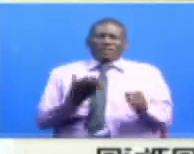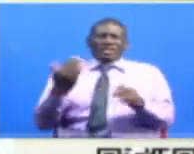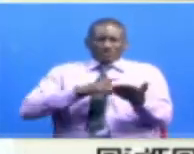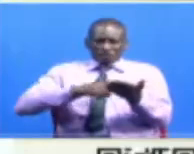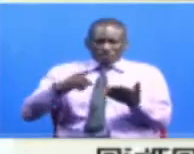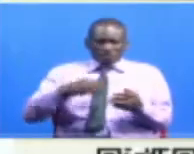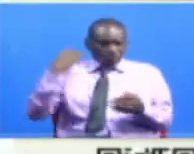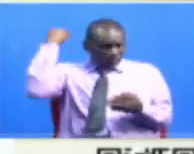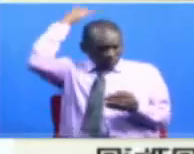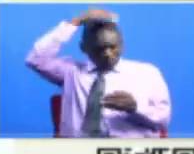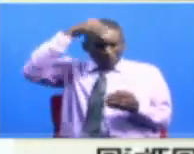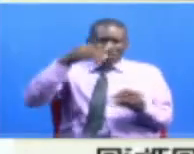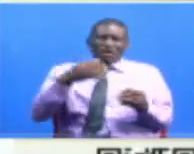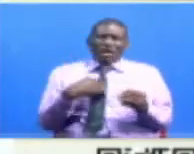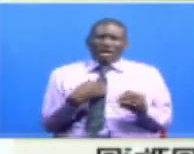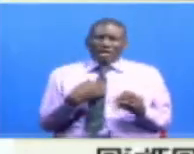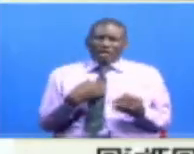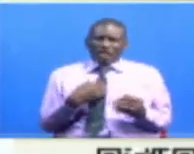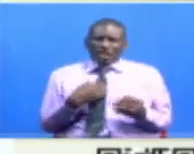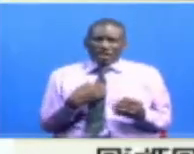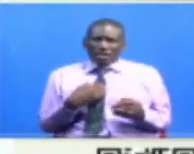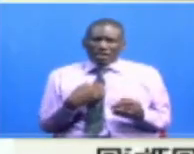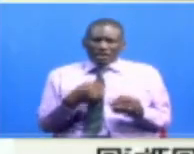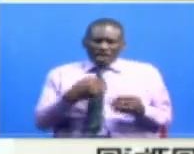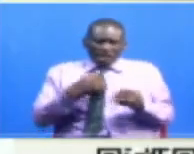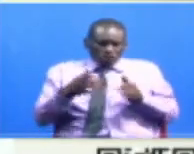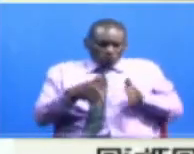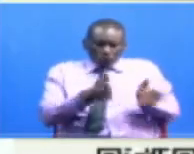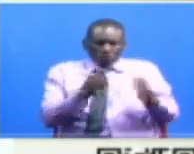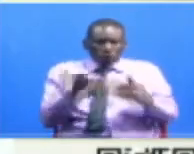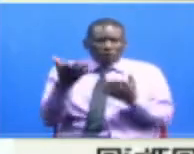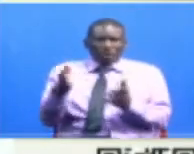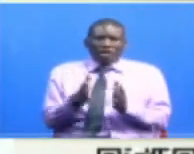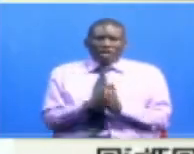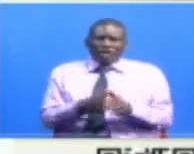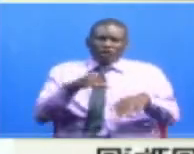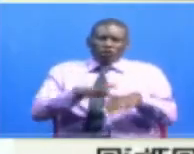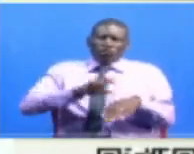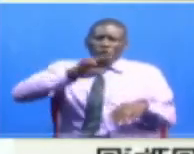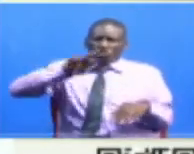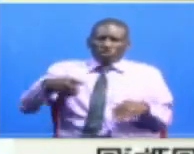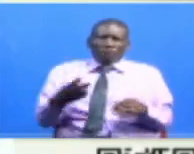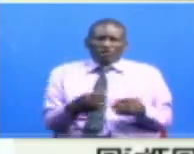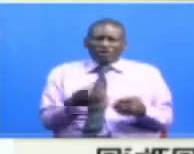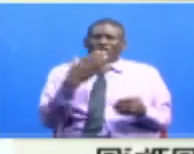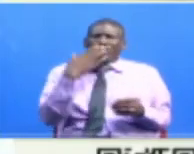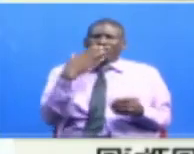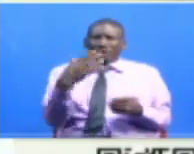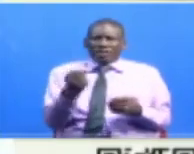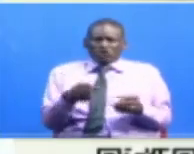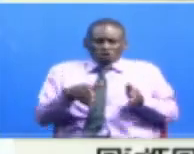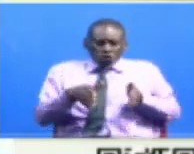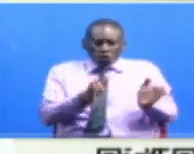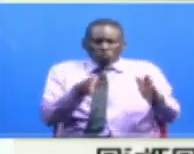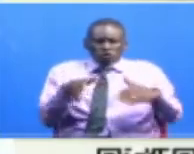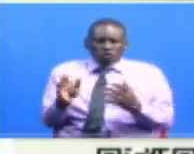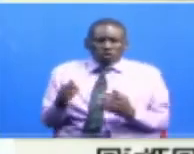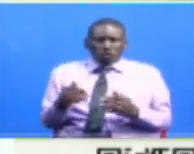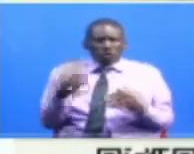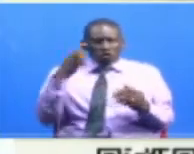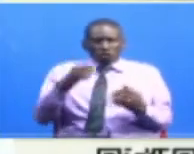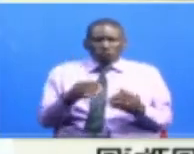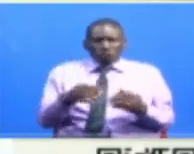was able to get more opportunities. I was able to get 2,500 opportunities for